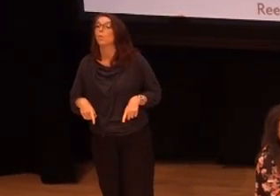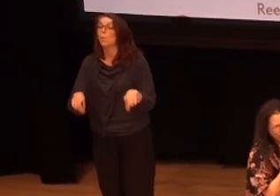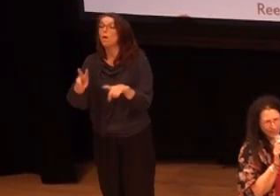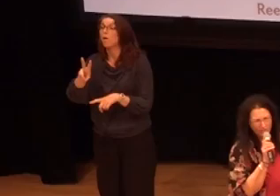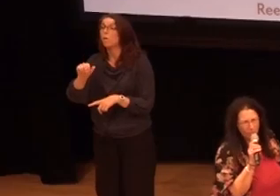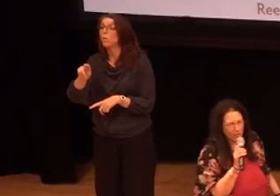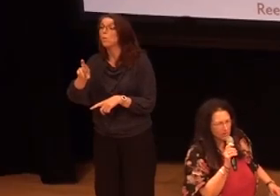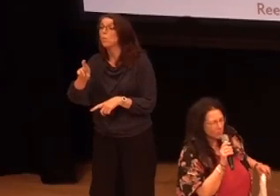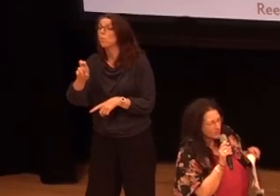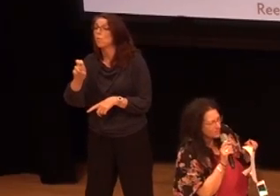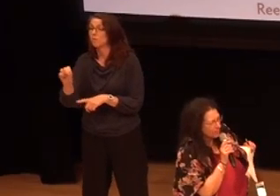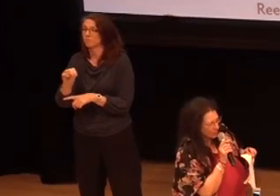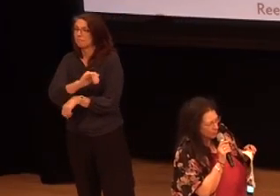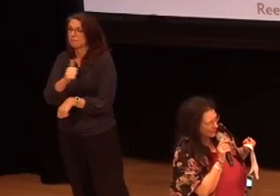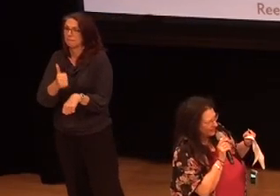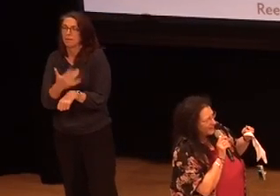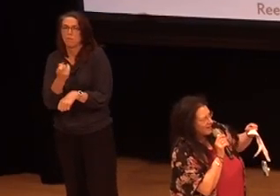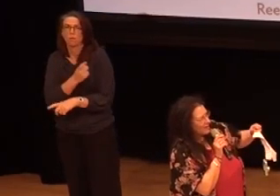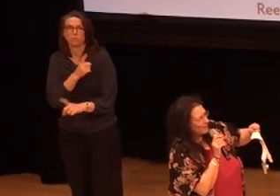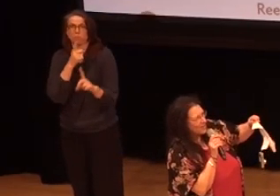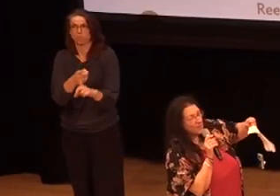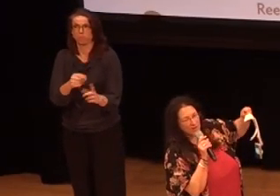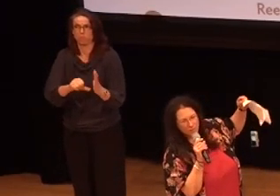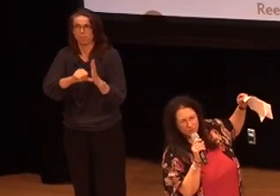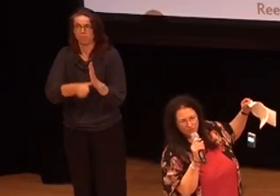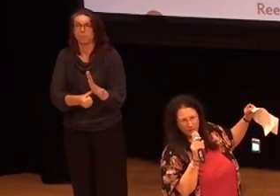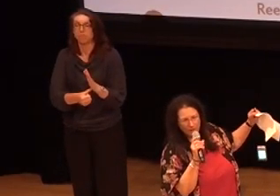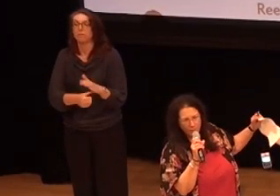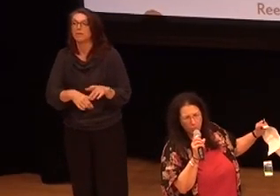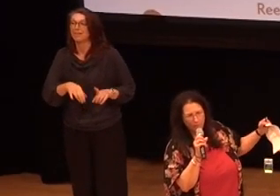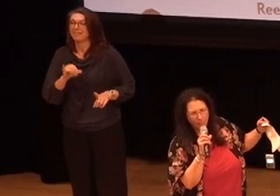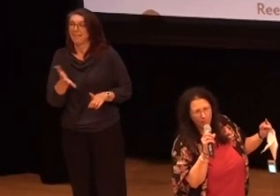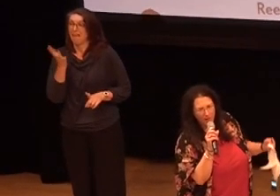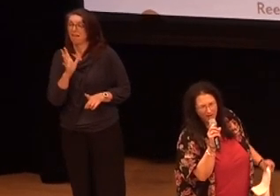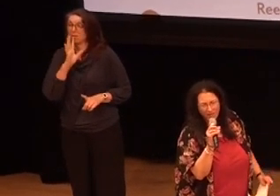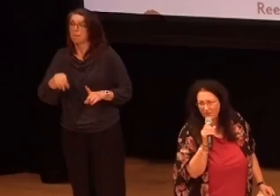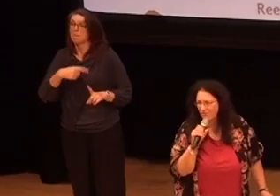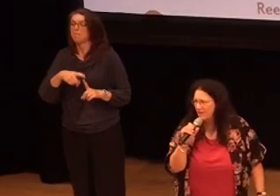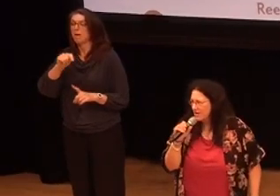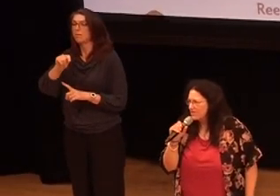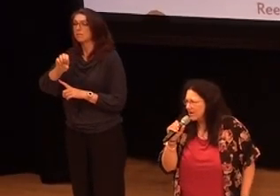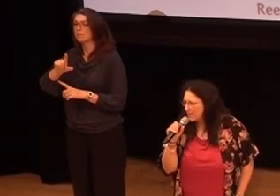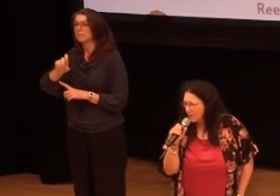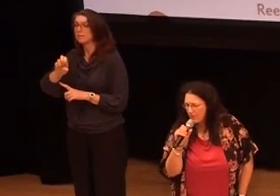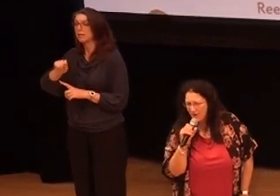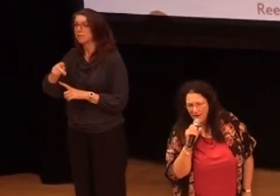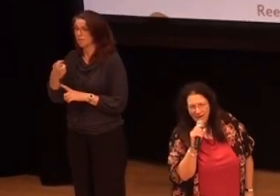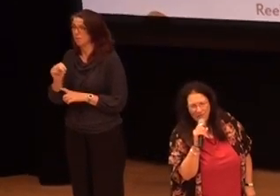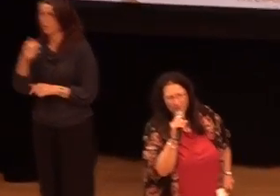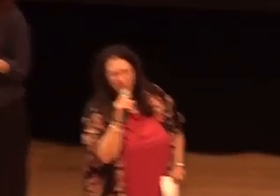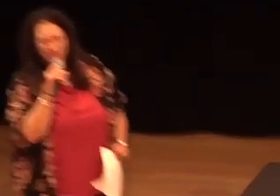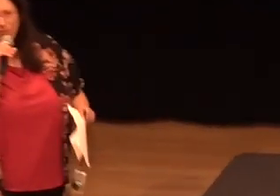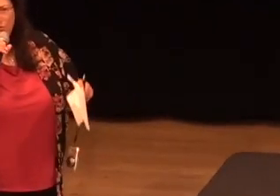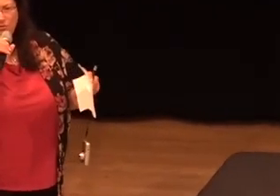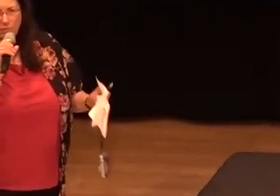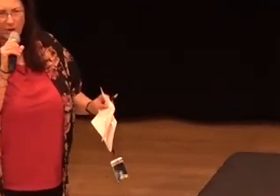While he's being situated, I just wanted to make one point. Telethons was a very important through line in this documentary, and